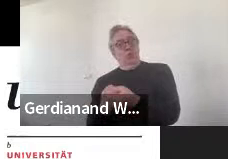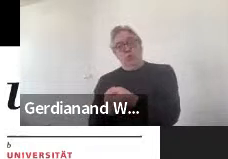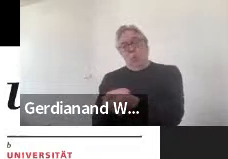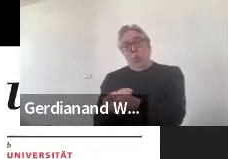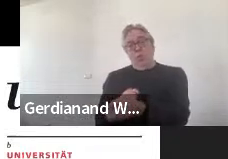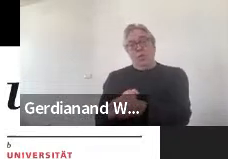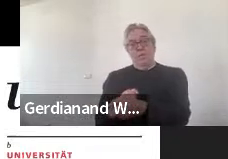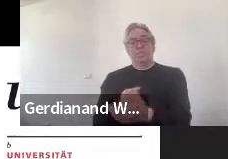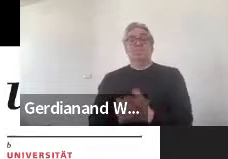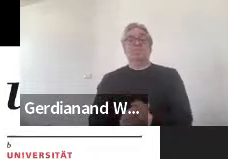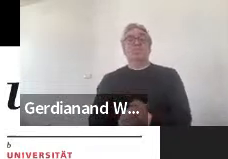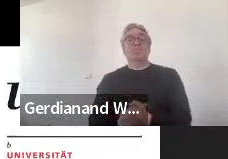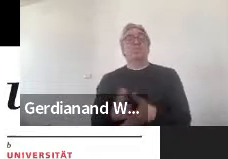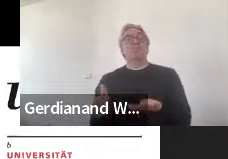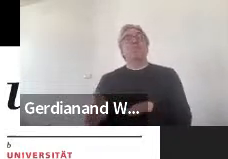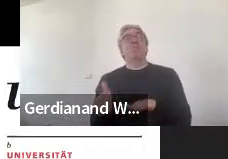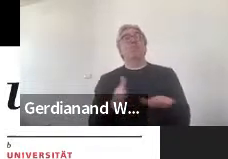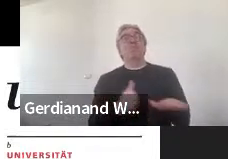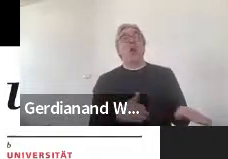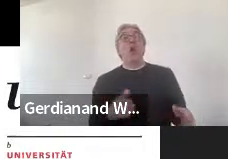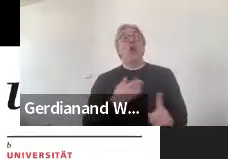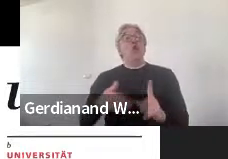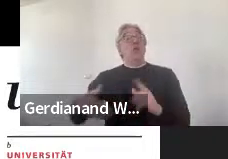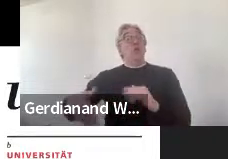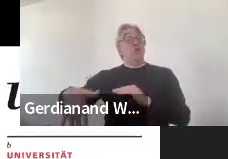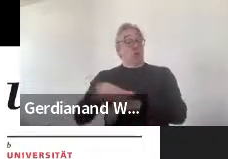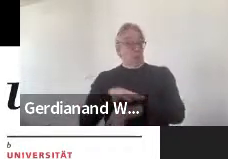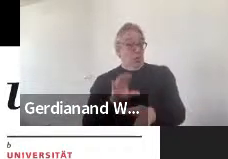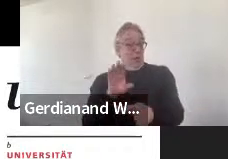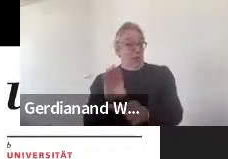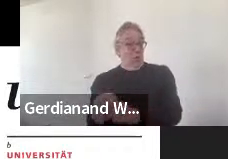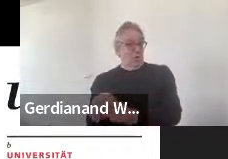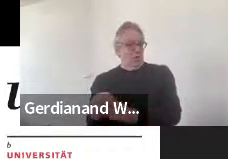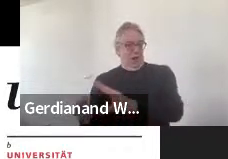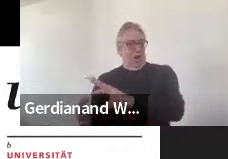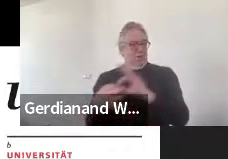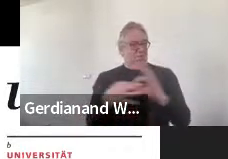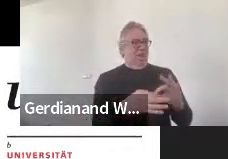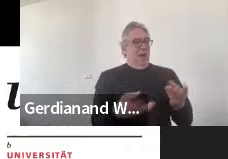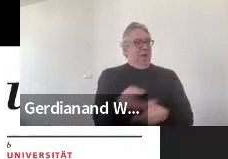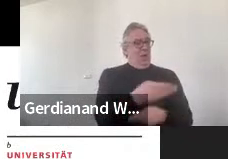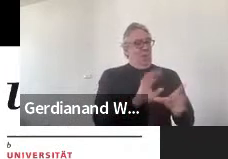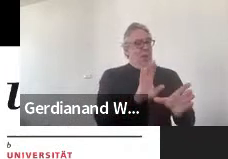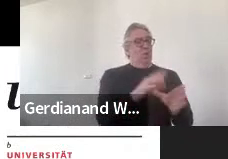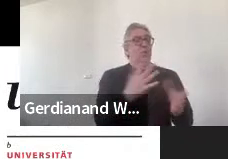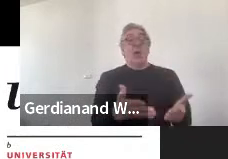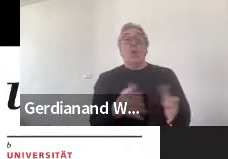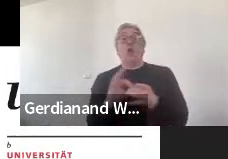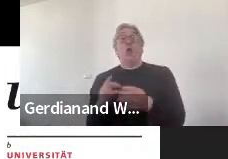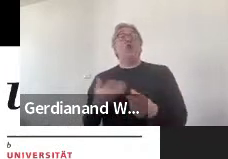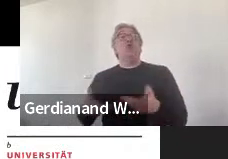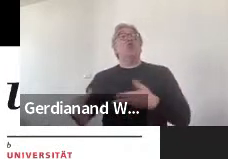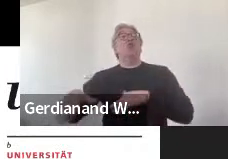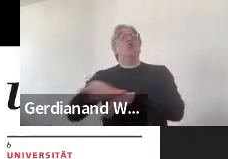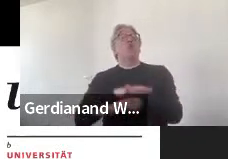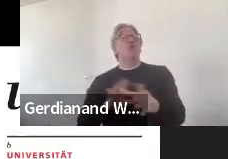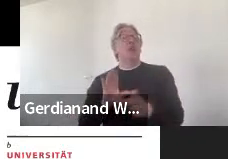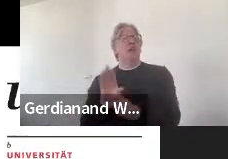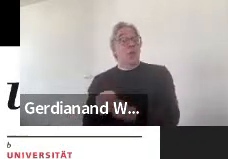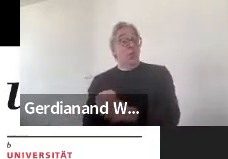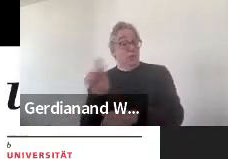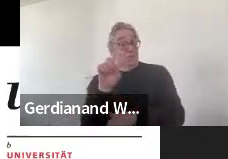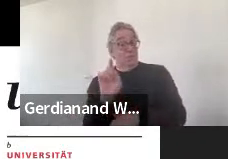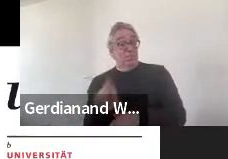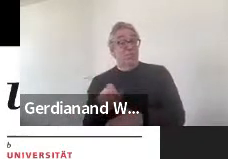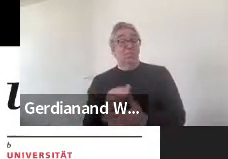social inclusion, which is also linked actually to economical inclusion. The data showed that women with